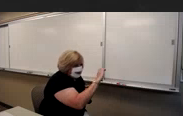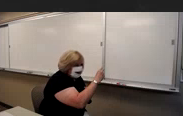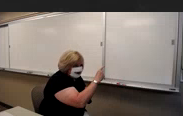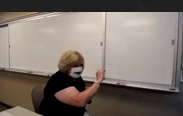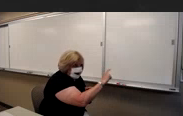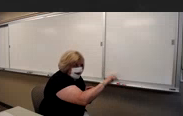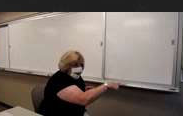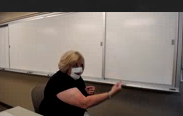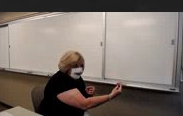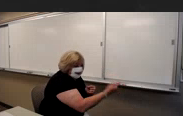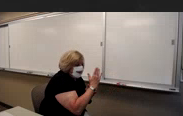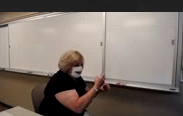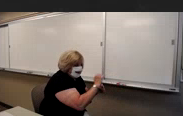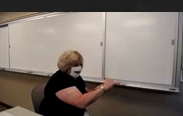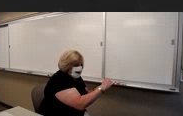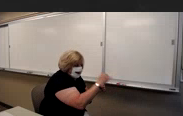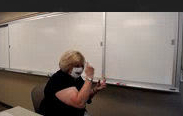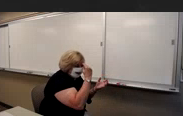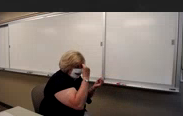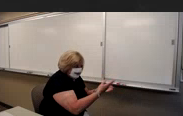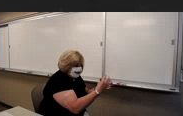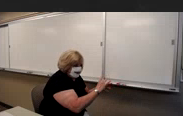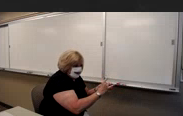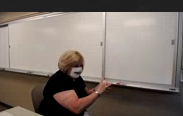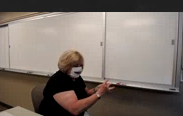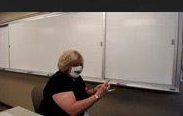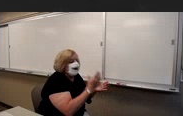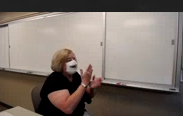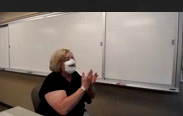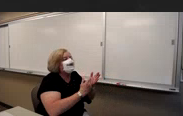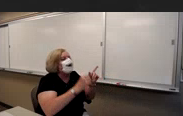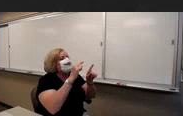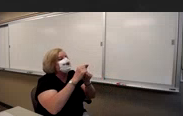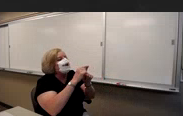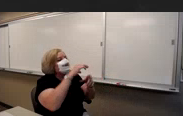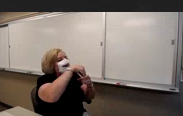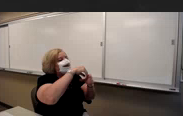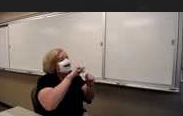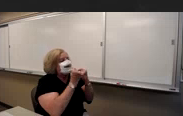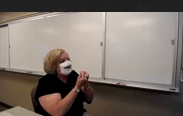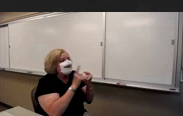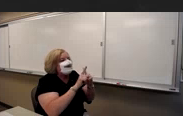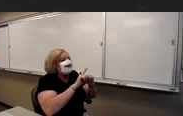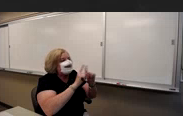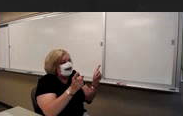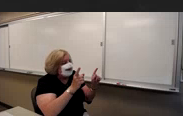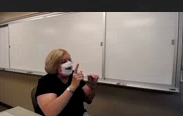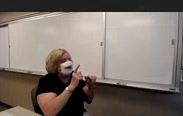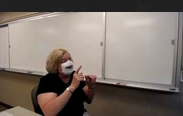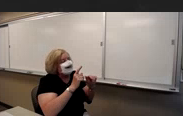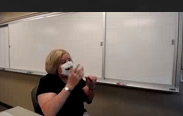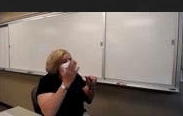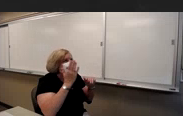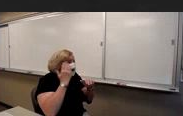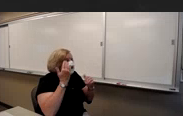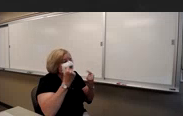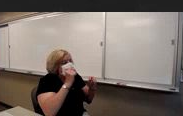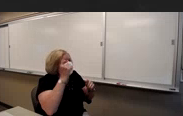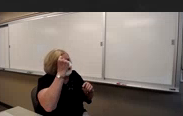So some of their terminology within Teams is a little bit different. And so I think just trying to